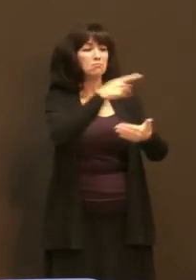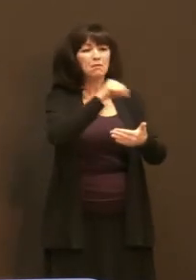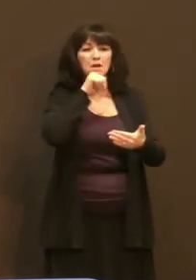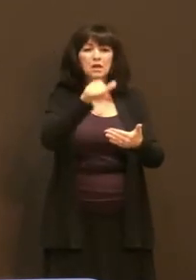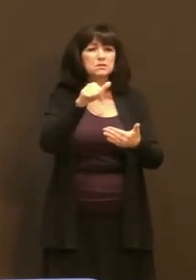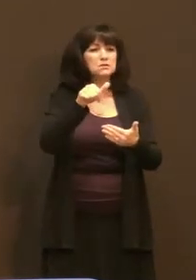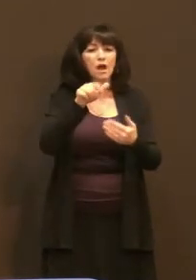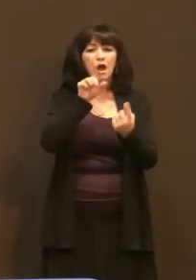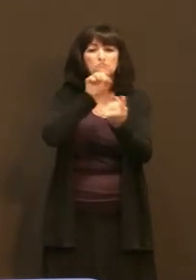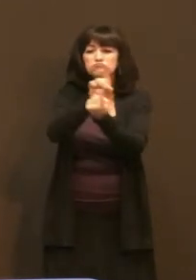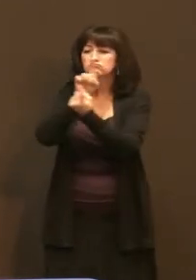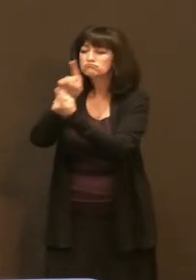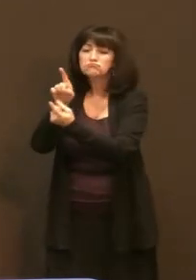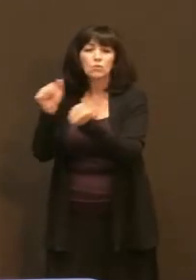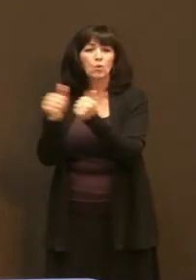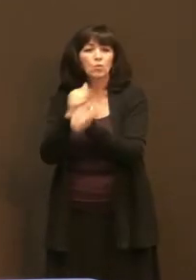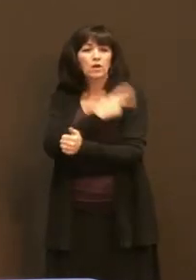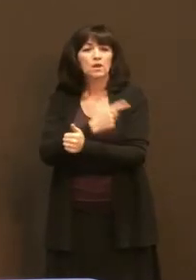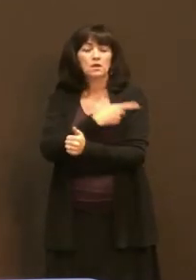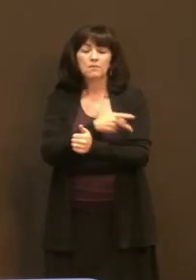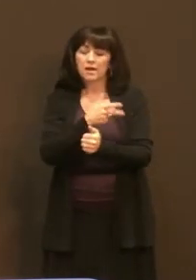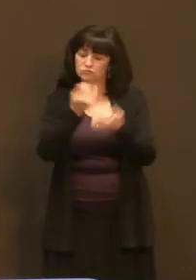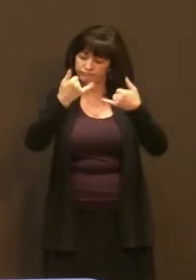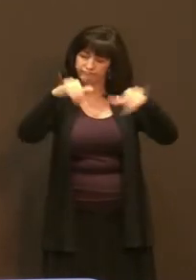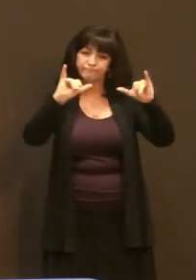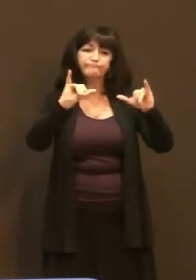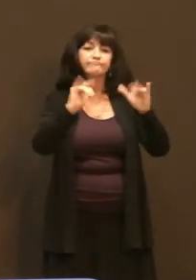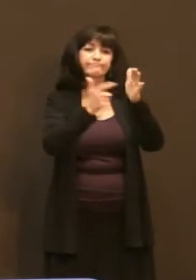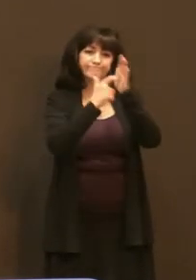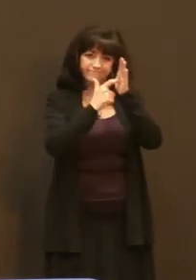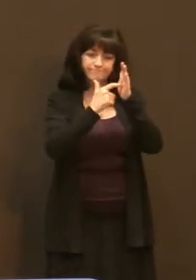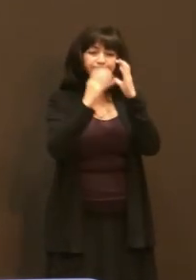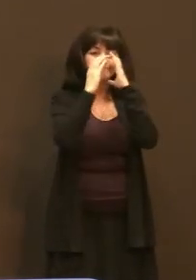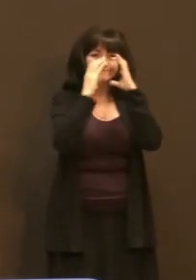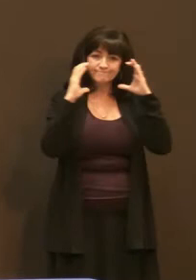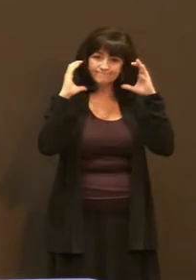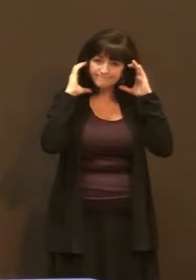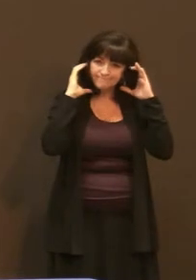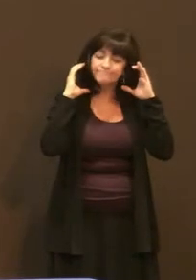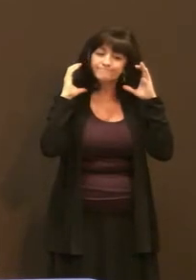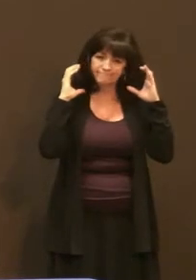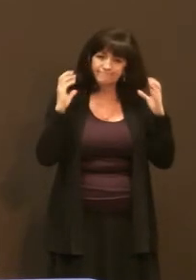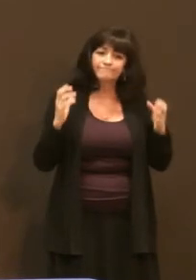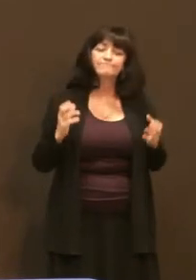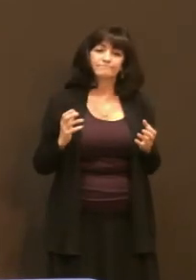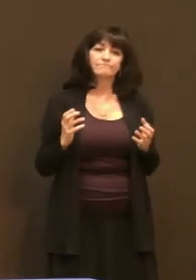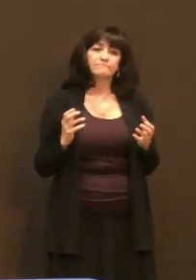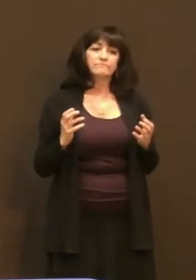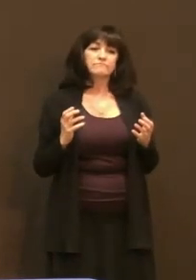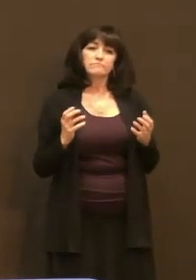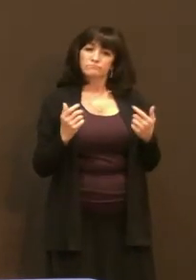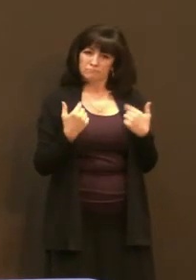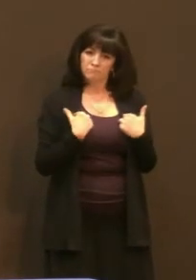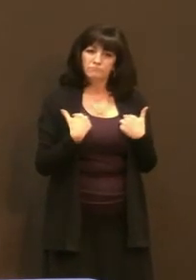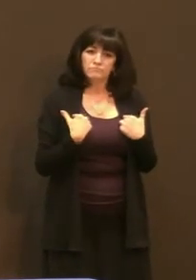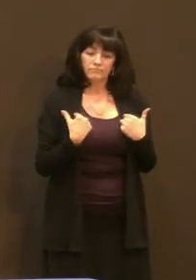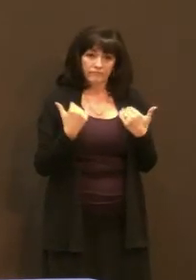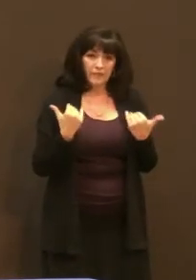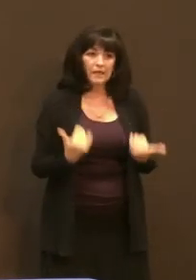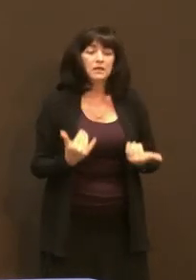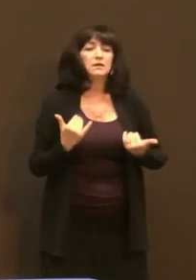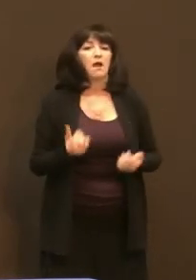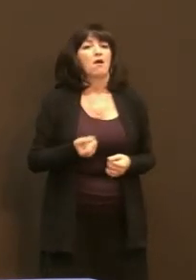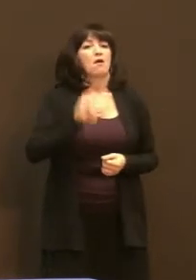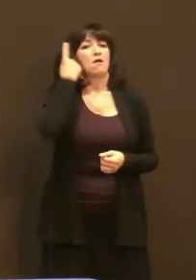face covering. So we have certainly more recognition and respect for asymptomatic